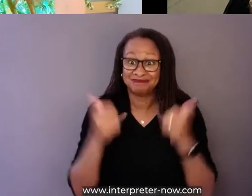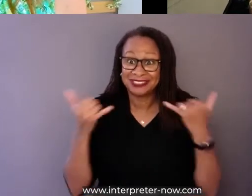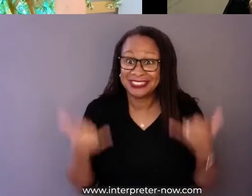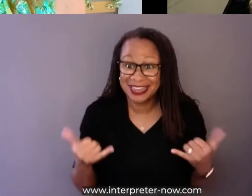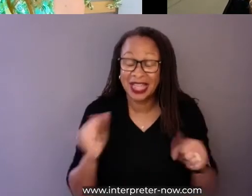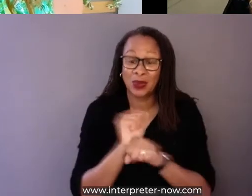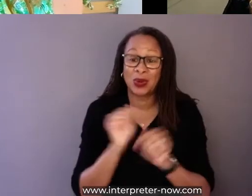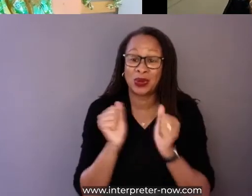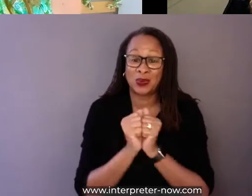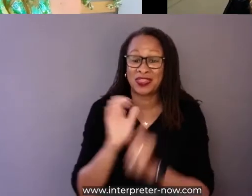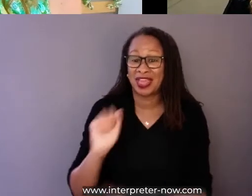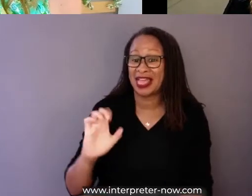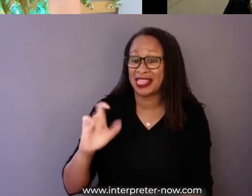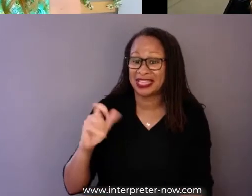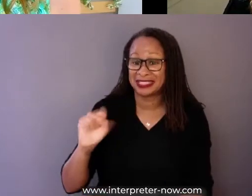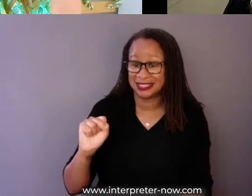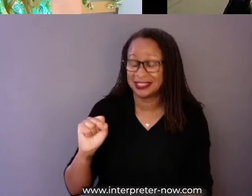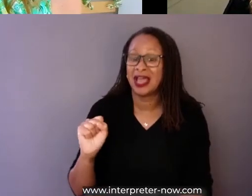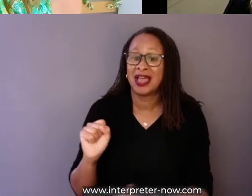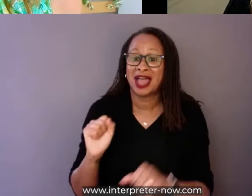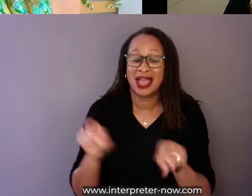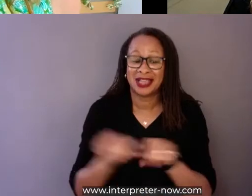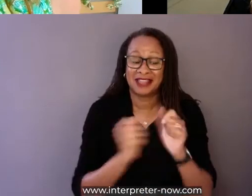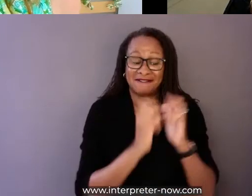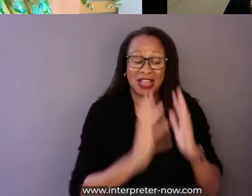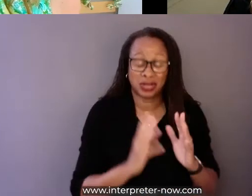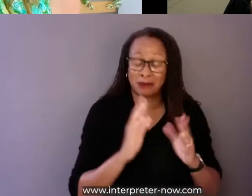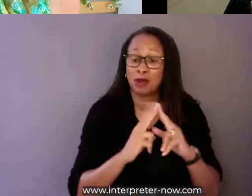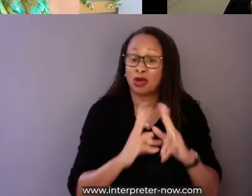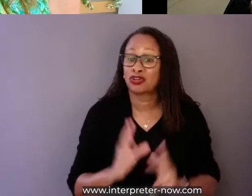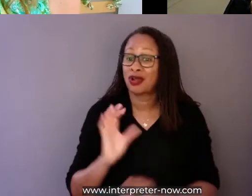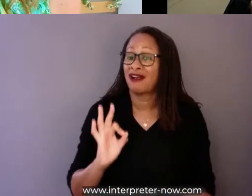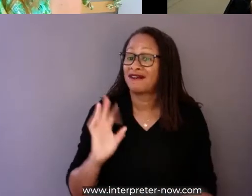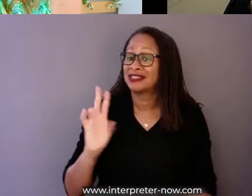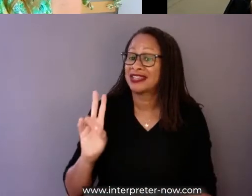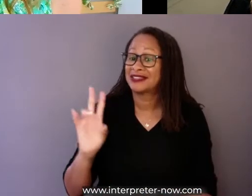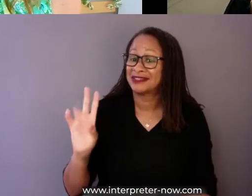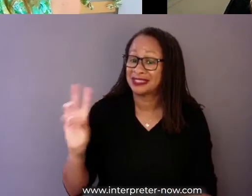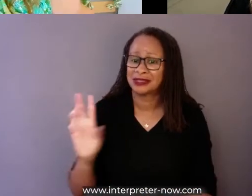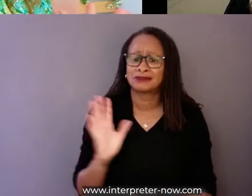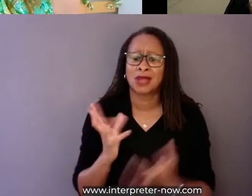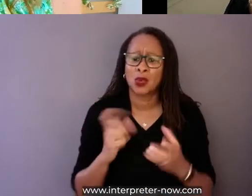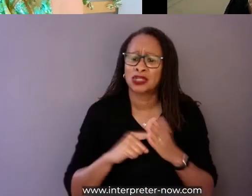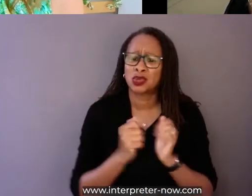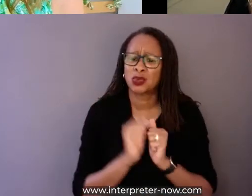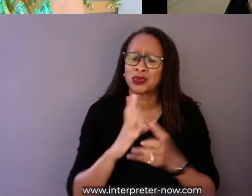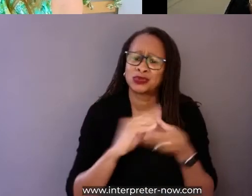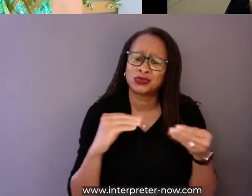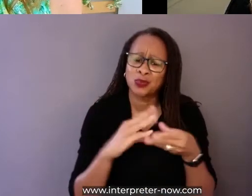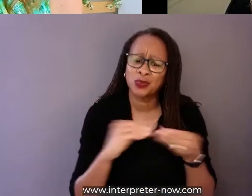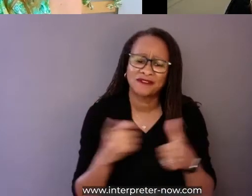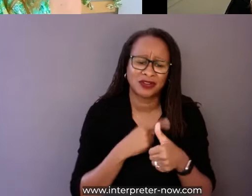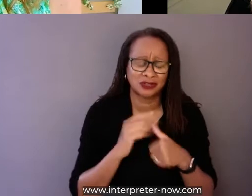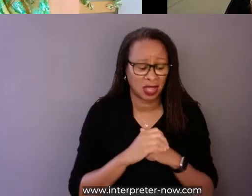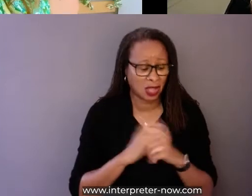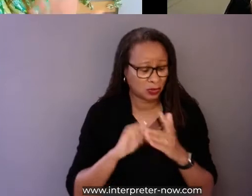a founding partner of 776. So I want to start with your story first. We always start with a little bit